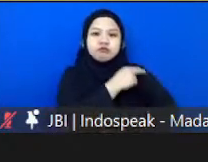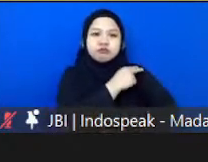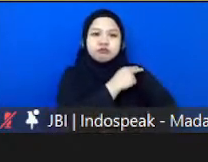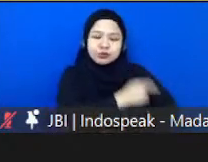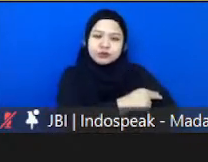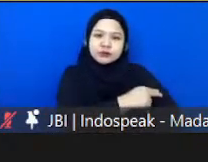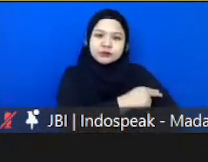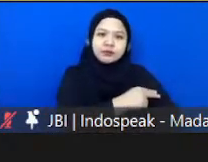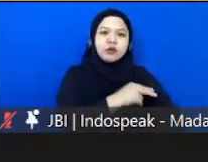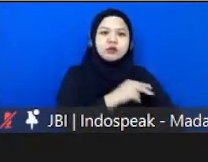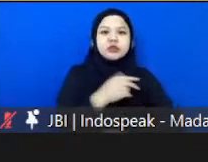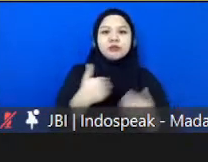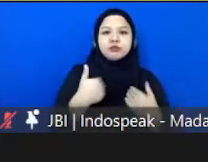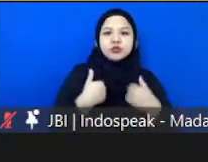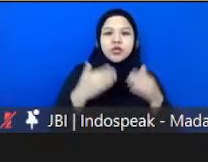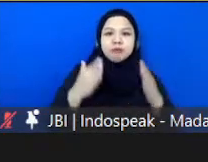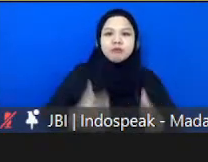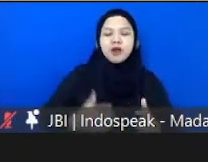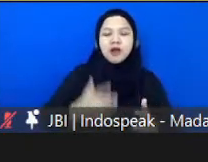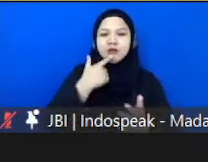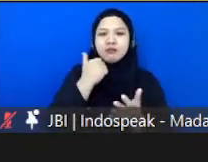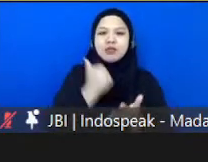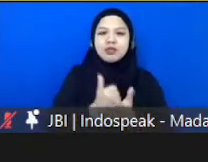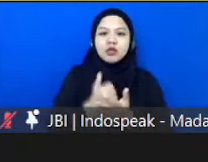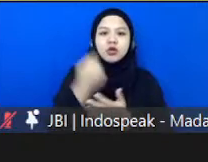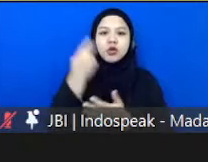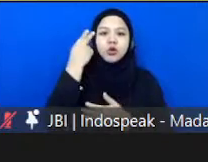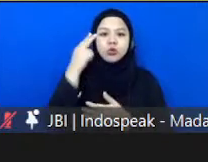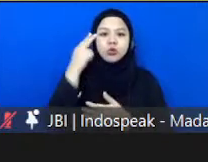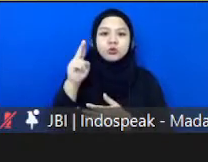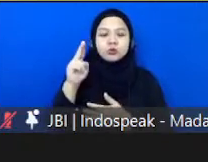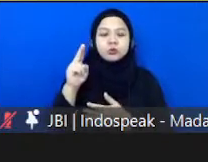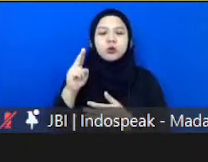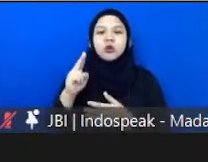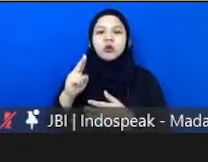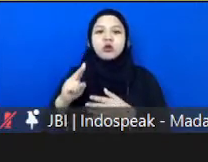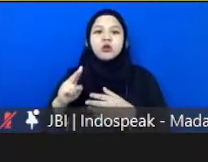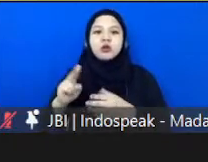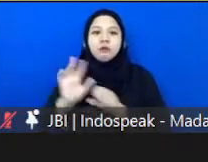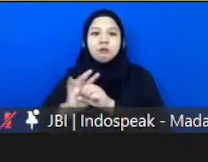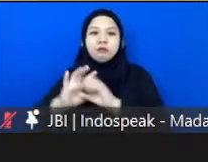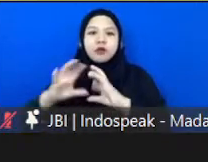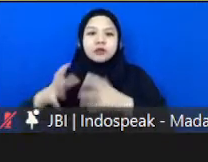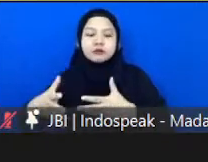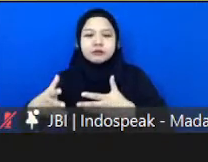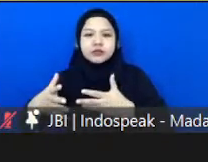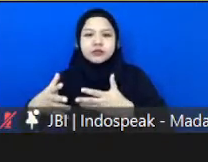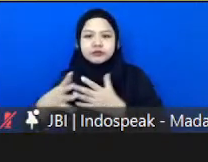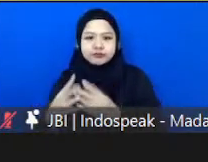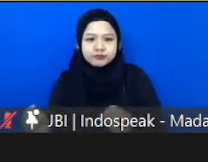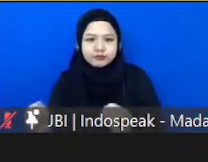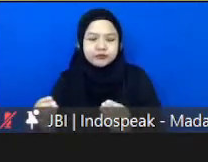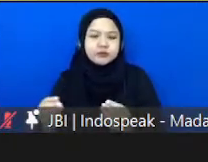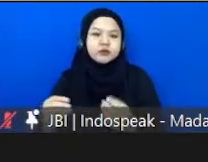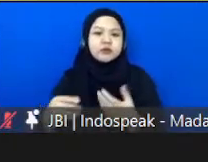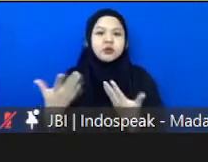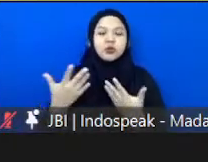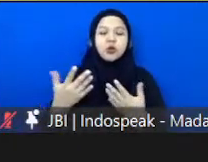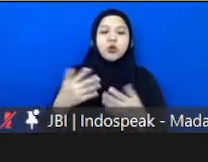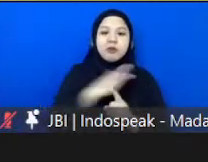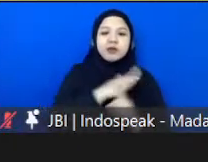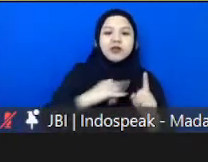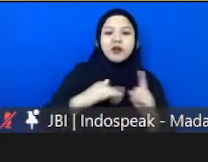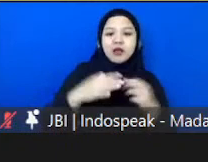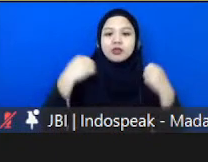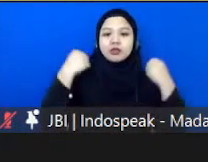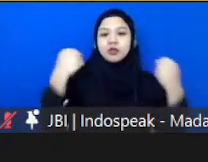from COVID-19 and accelerate progress towards the 3 billion and SDGs. So if we focus on primary healthcare,